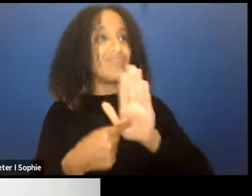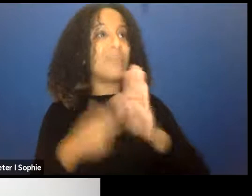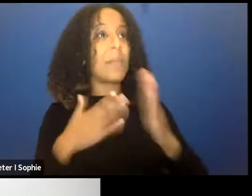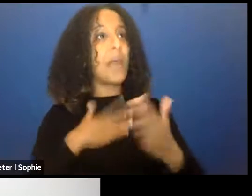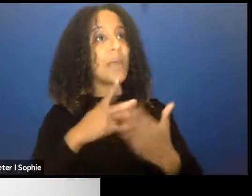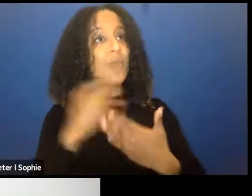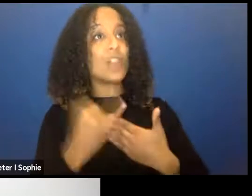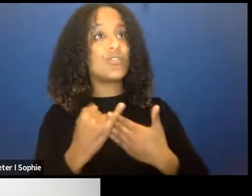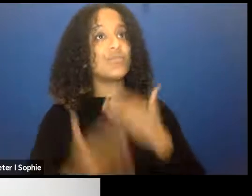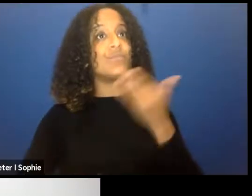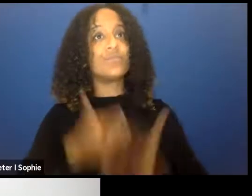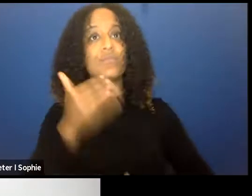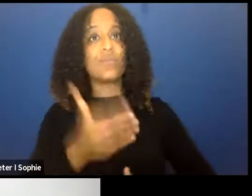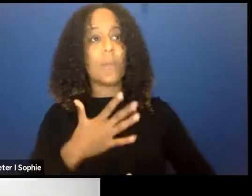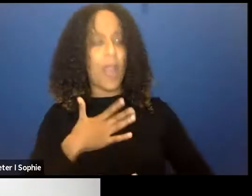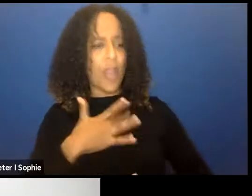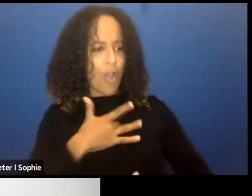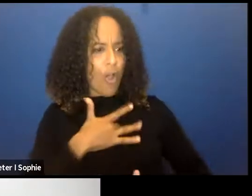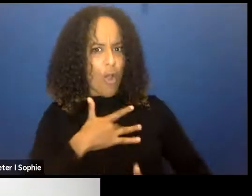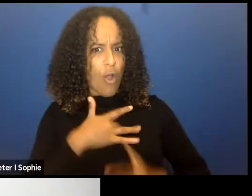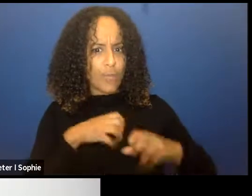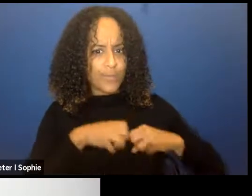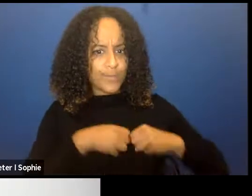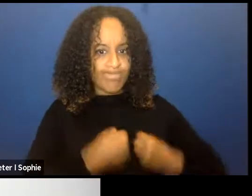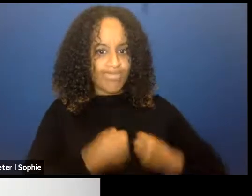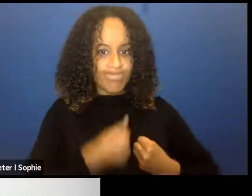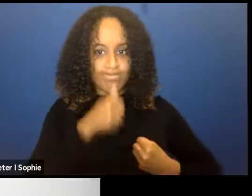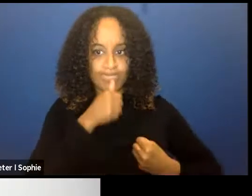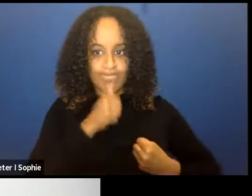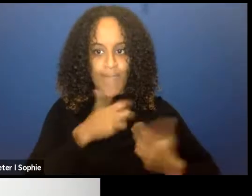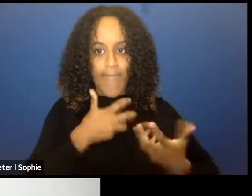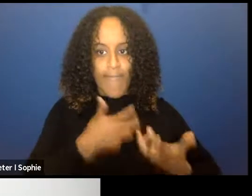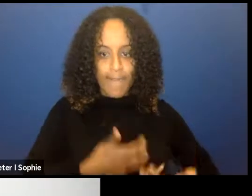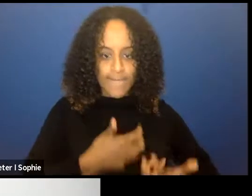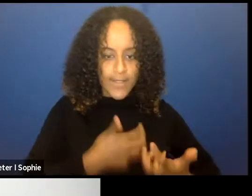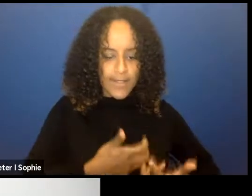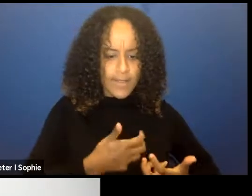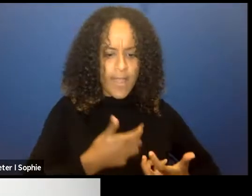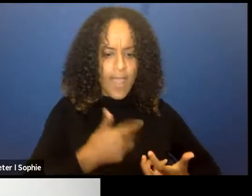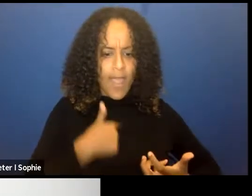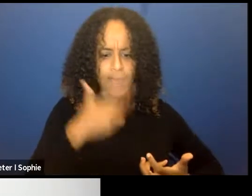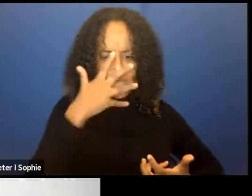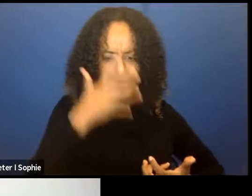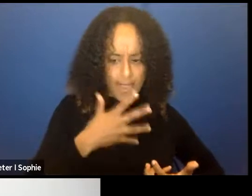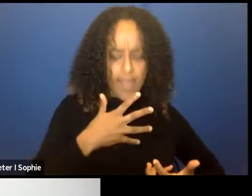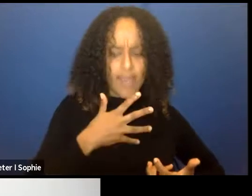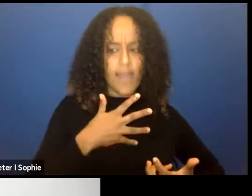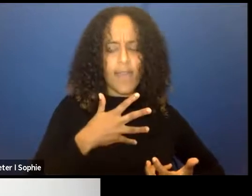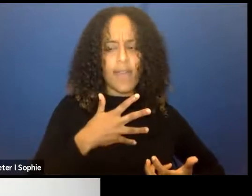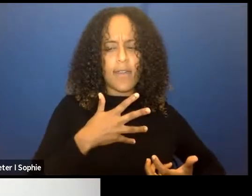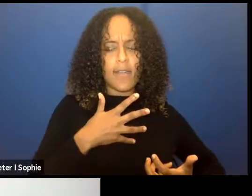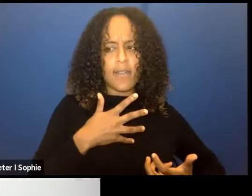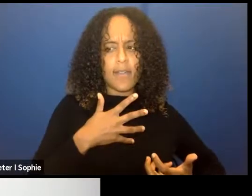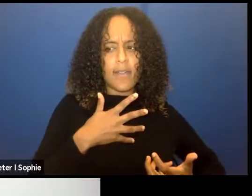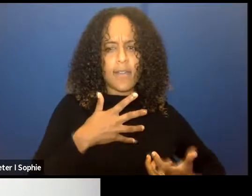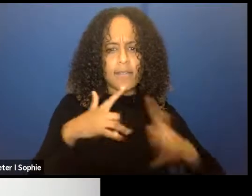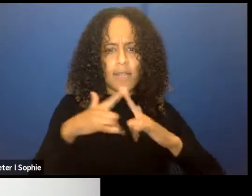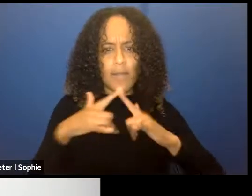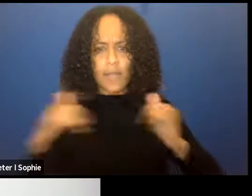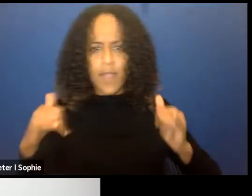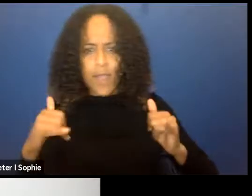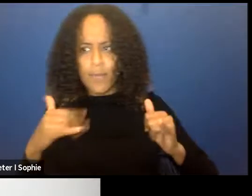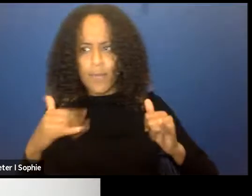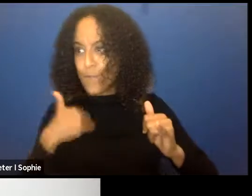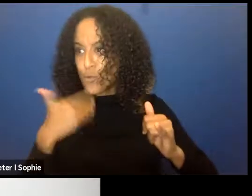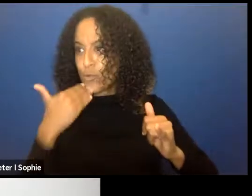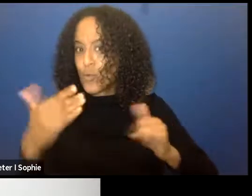but my heart is breaking. My heart is heavy. I'm sad. And when you have a really good manager